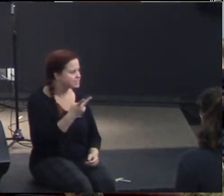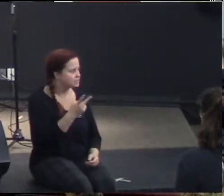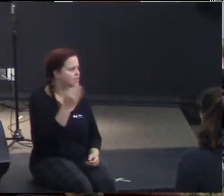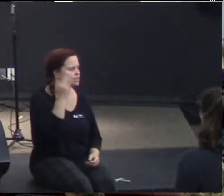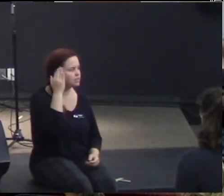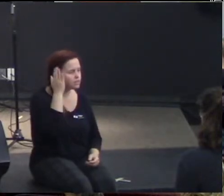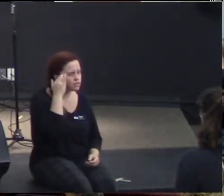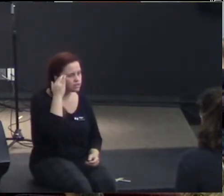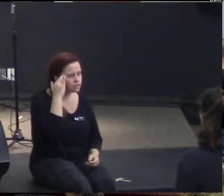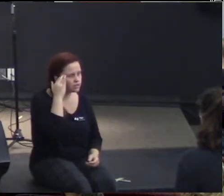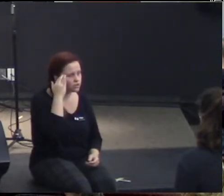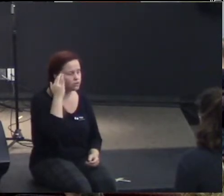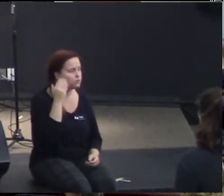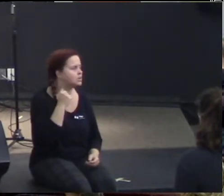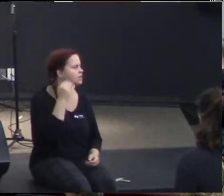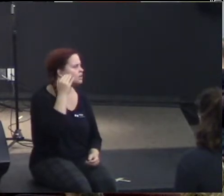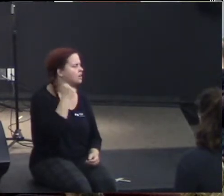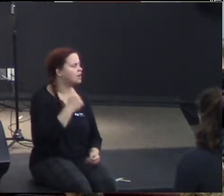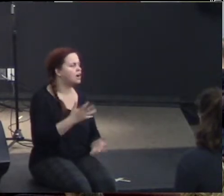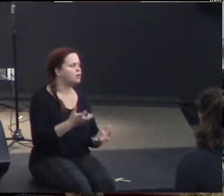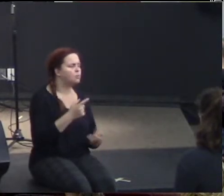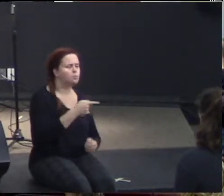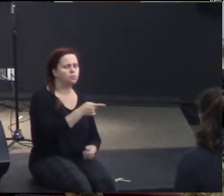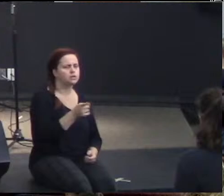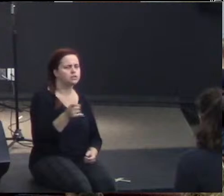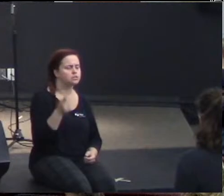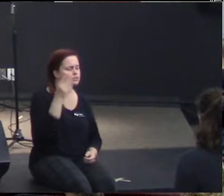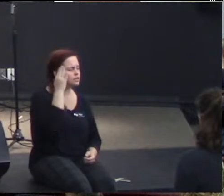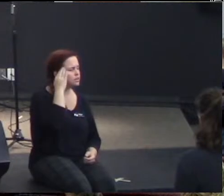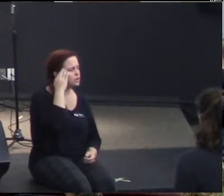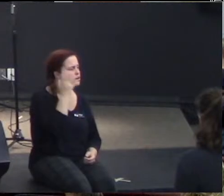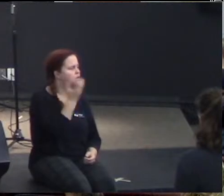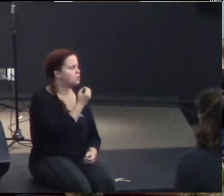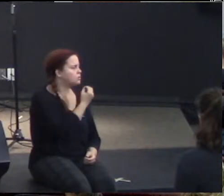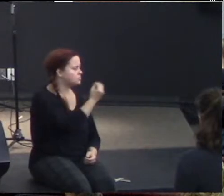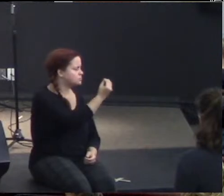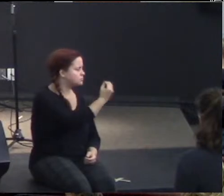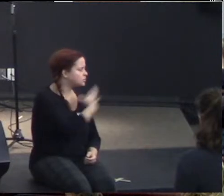it. I want you to know grace and truth.